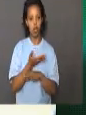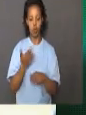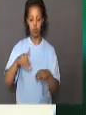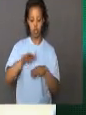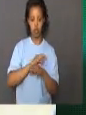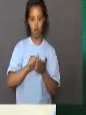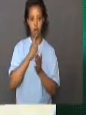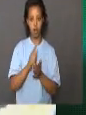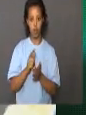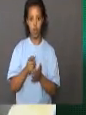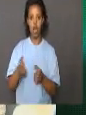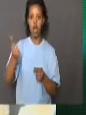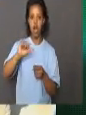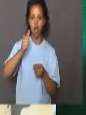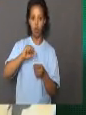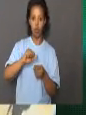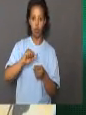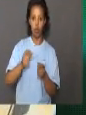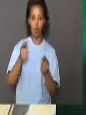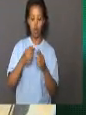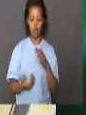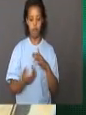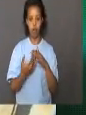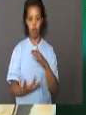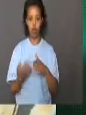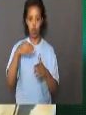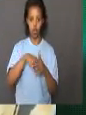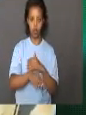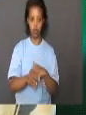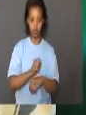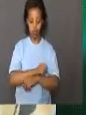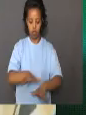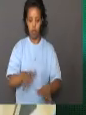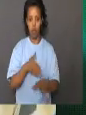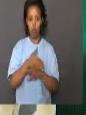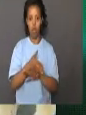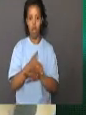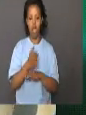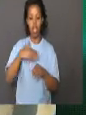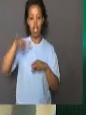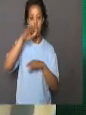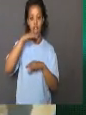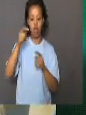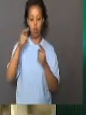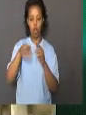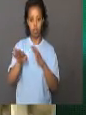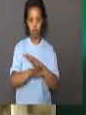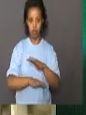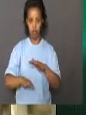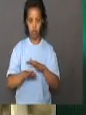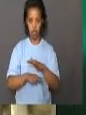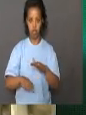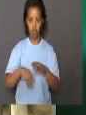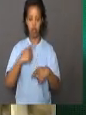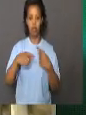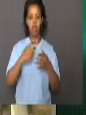The alcohol is sprayed in the fermenter from the top and seeps down through the wood